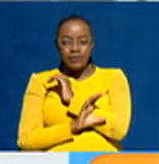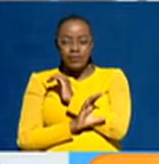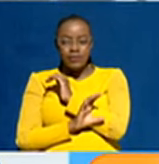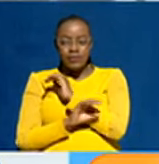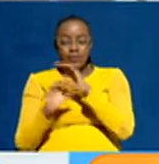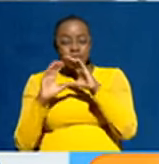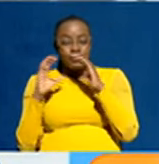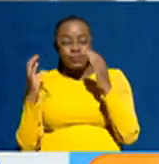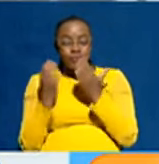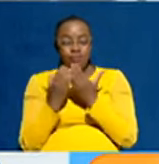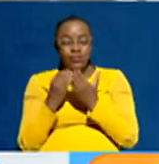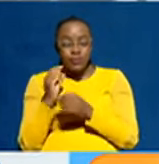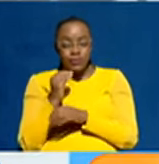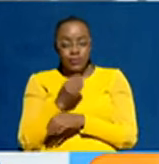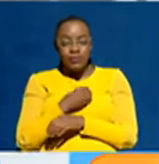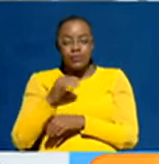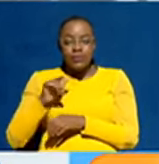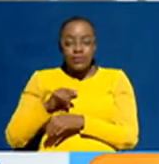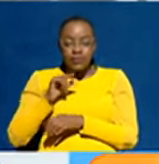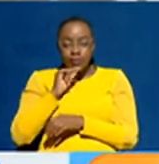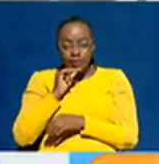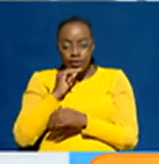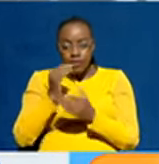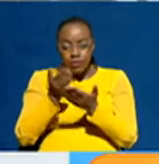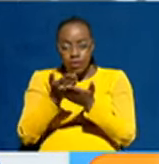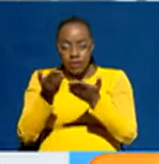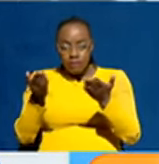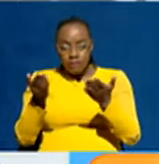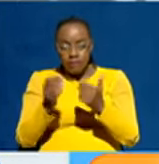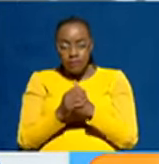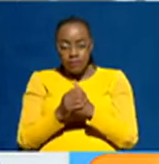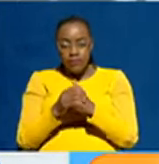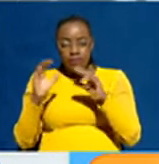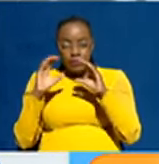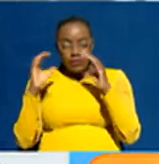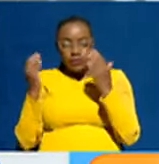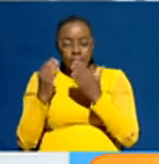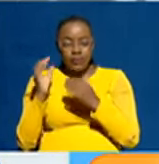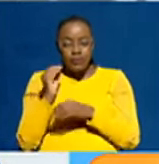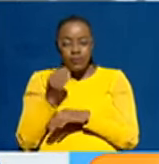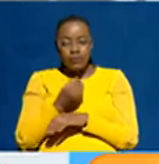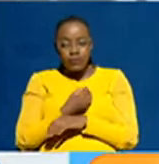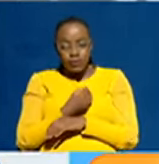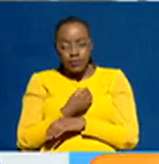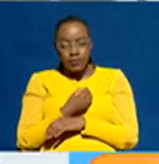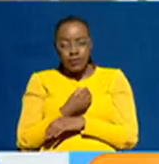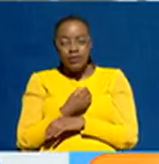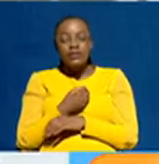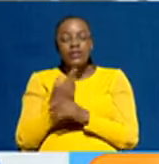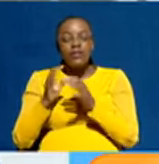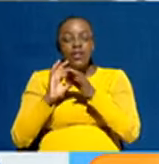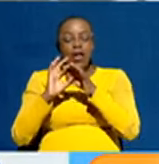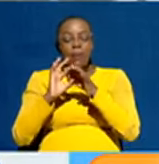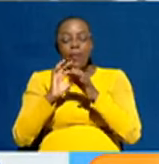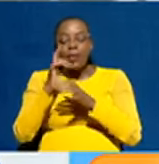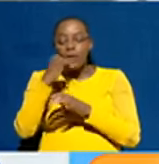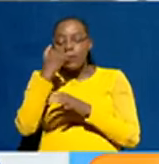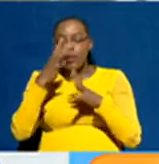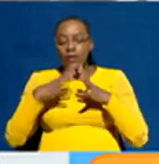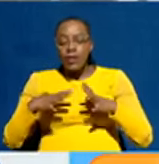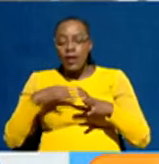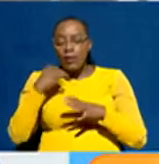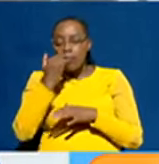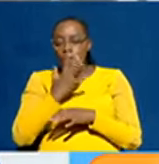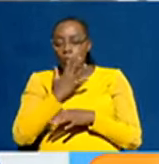Our world, ladies and gentlemen, our world and the good in it belongs to those who are not